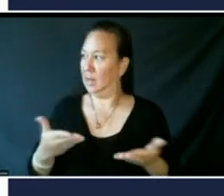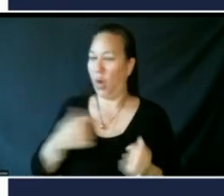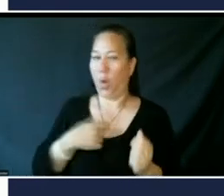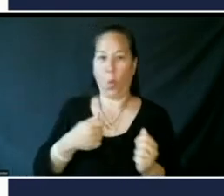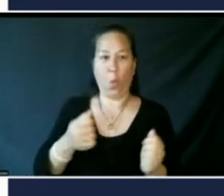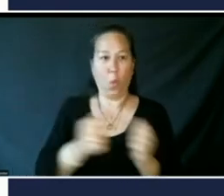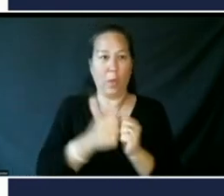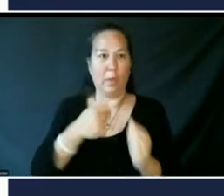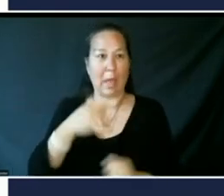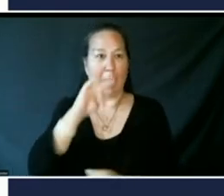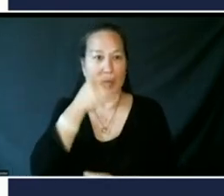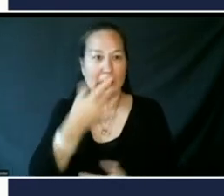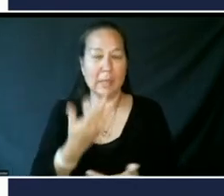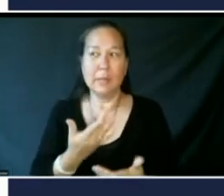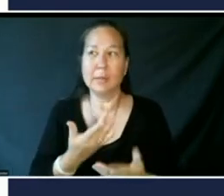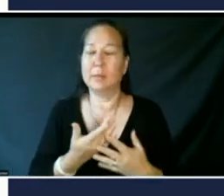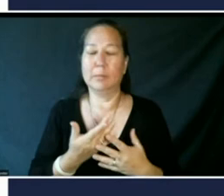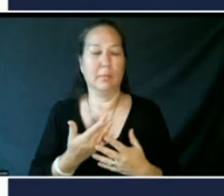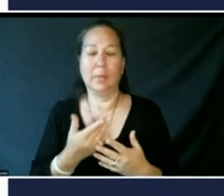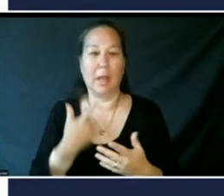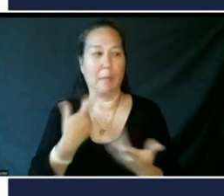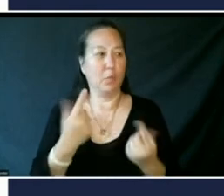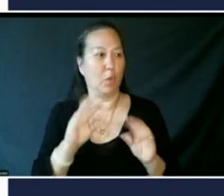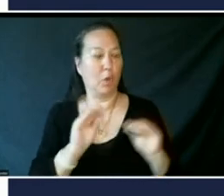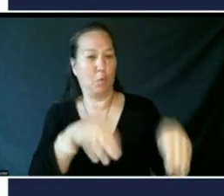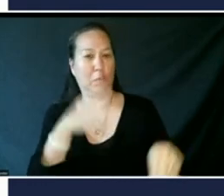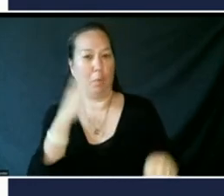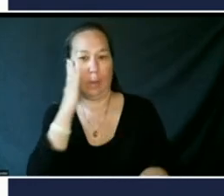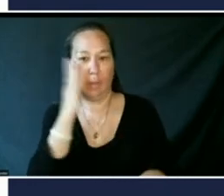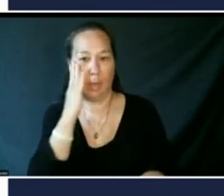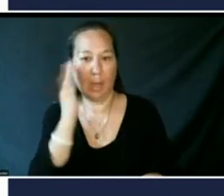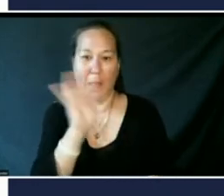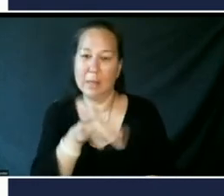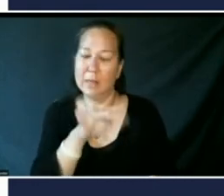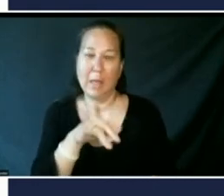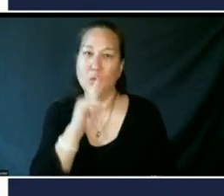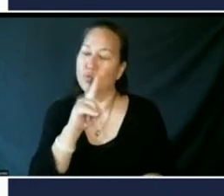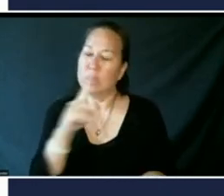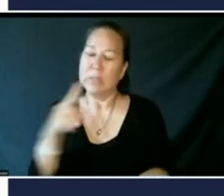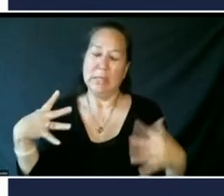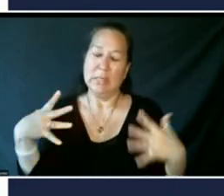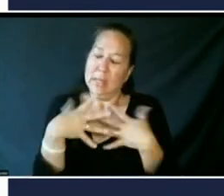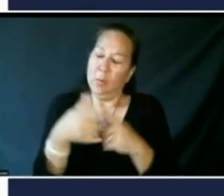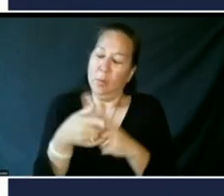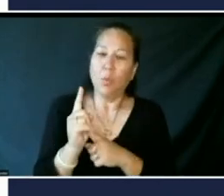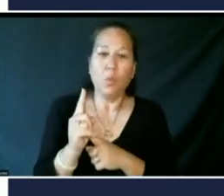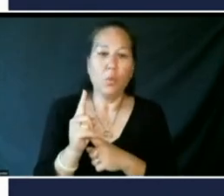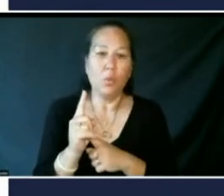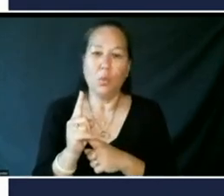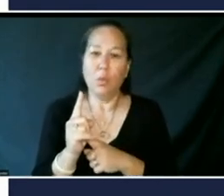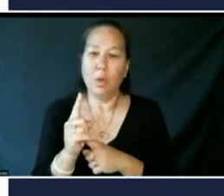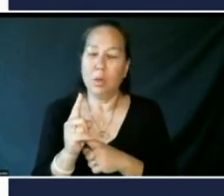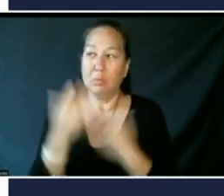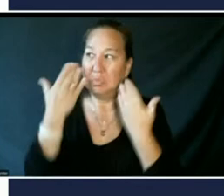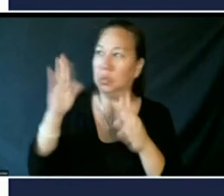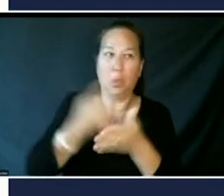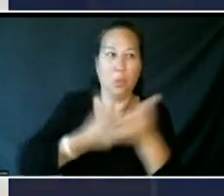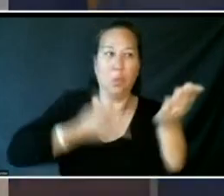bed. And so it was, that was the scariest moment, just not knowing what was going to happen.